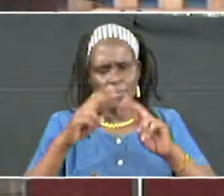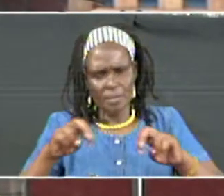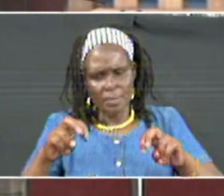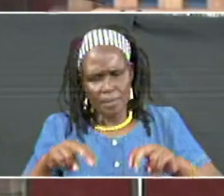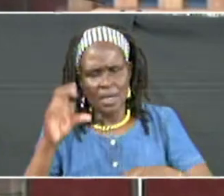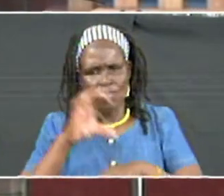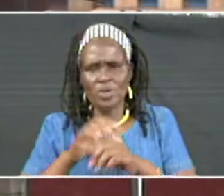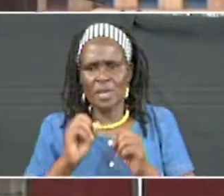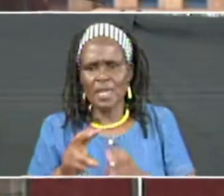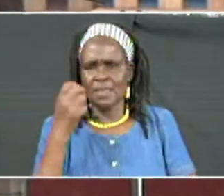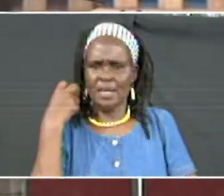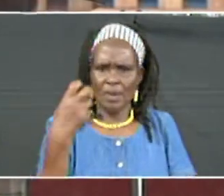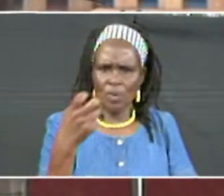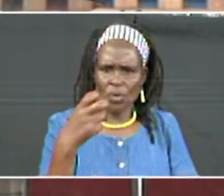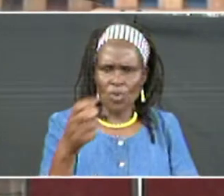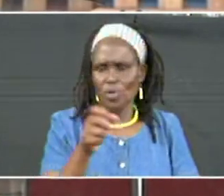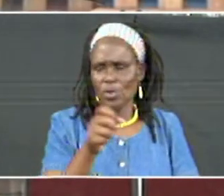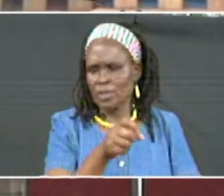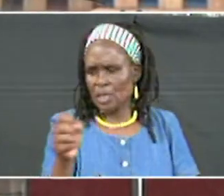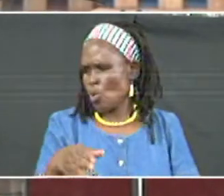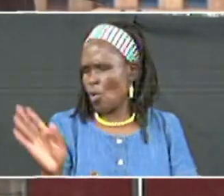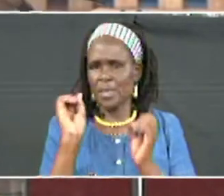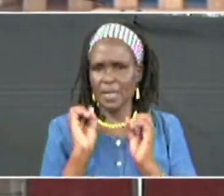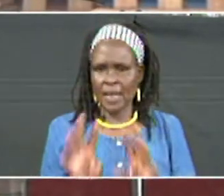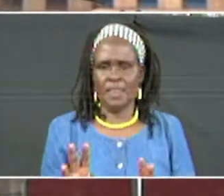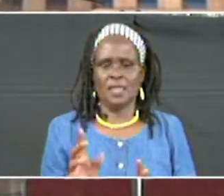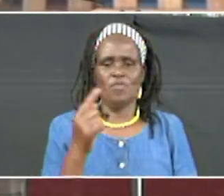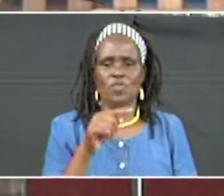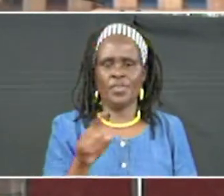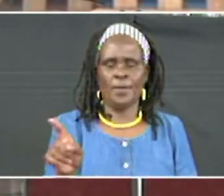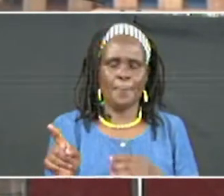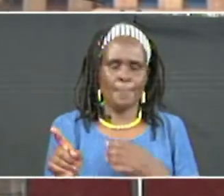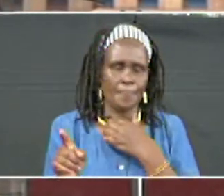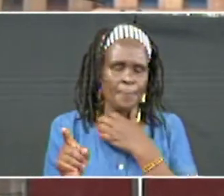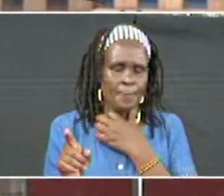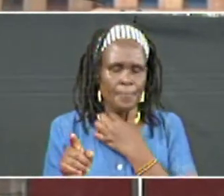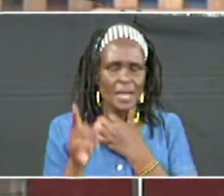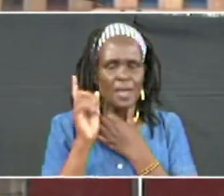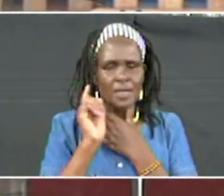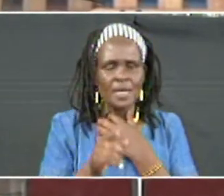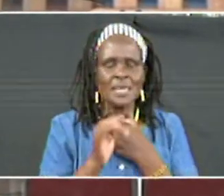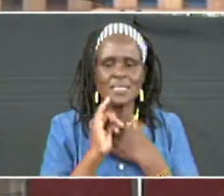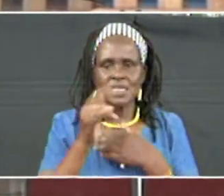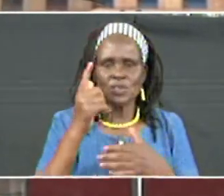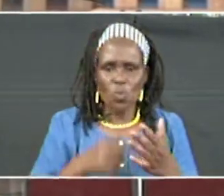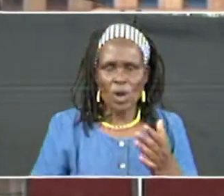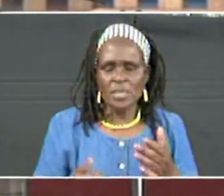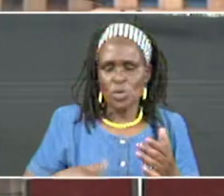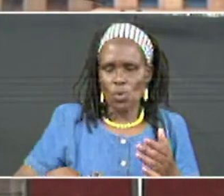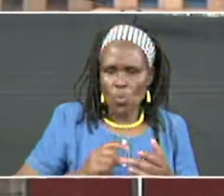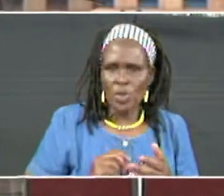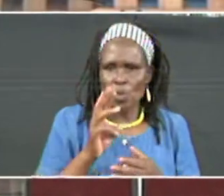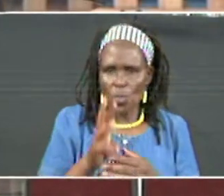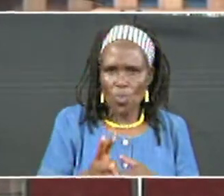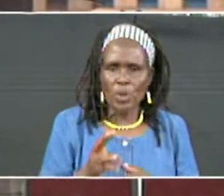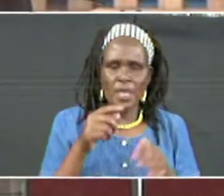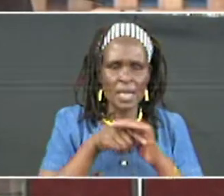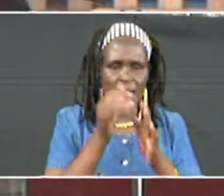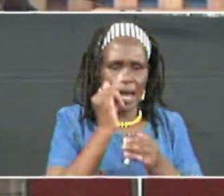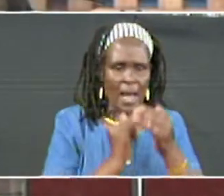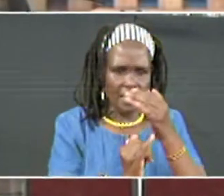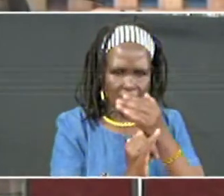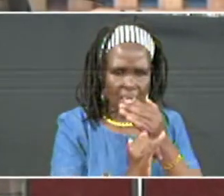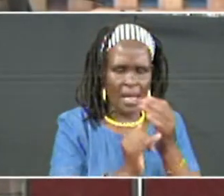knocked and the door was not opened for them. That is what we read in Isaiah